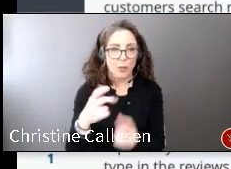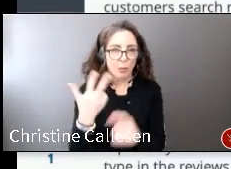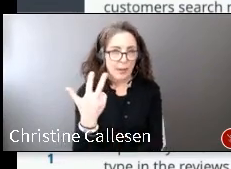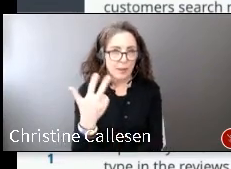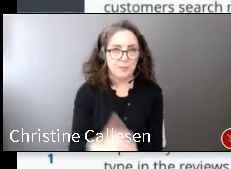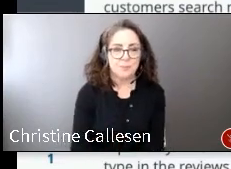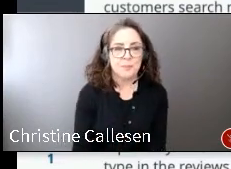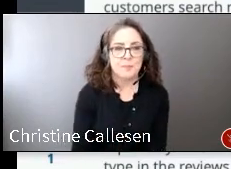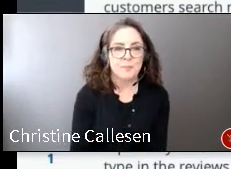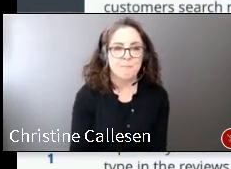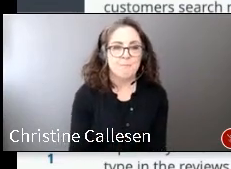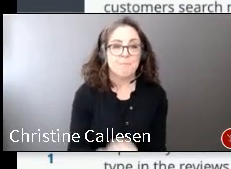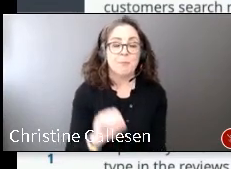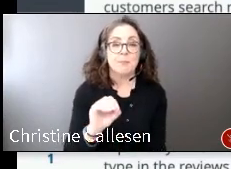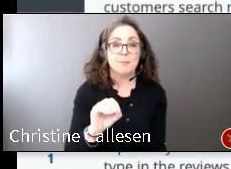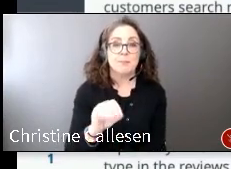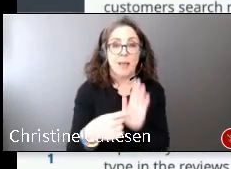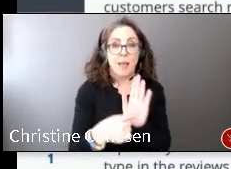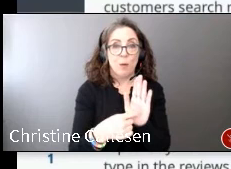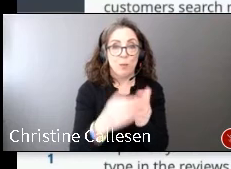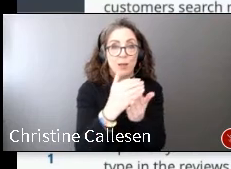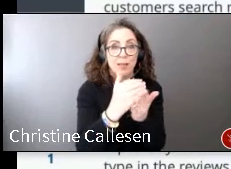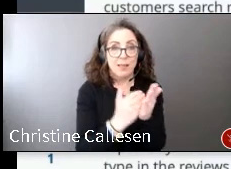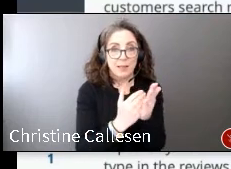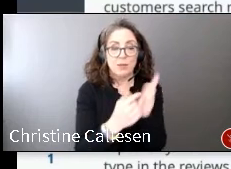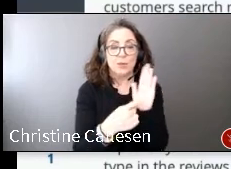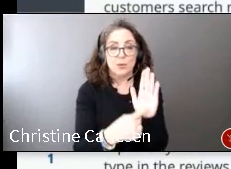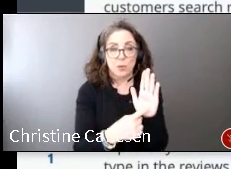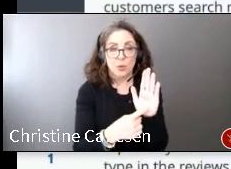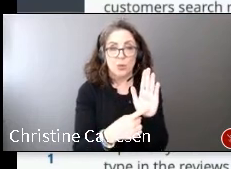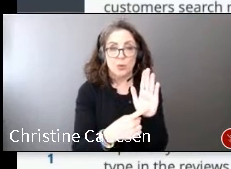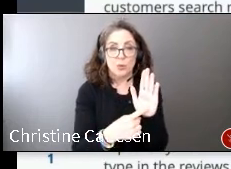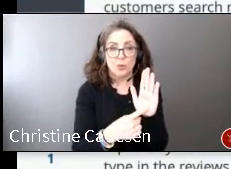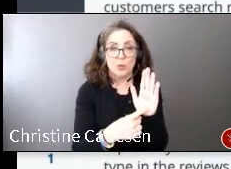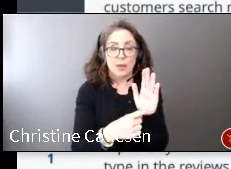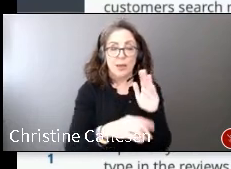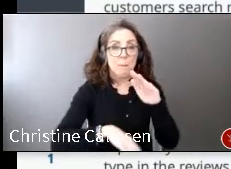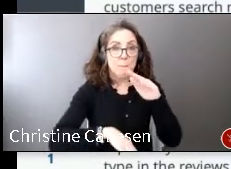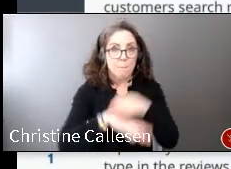list contains at most 3 keywords.